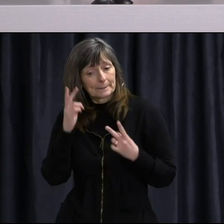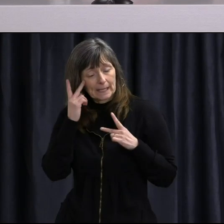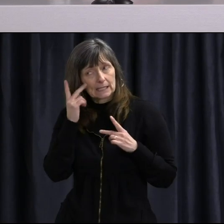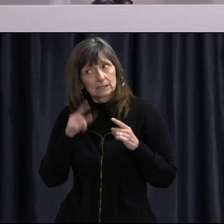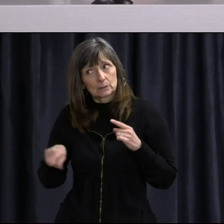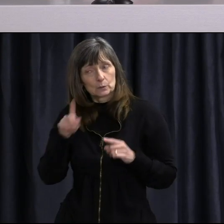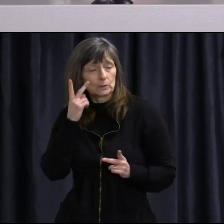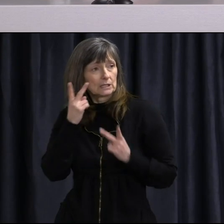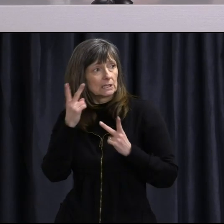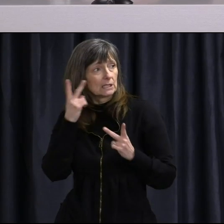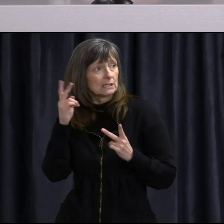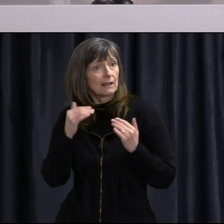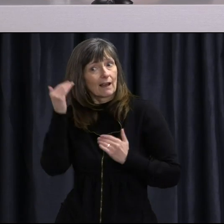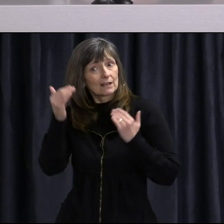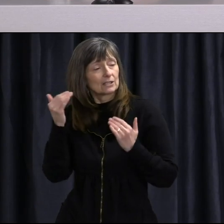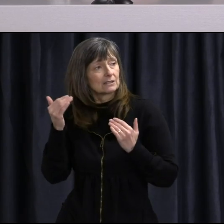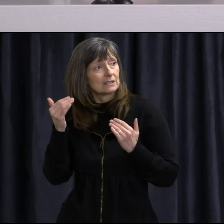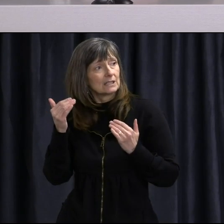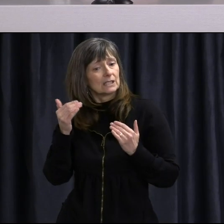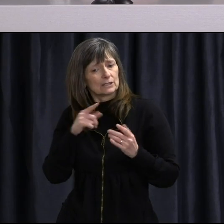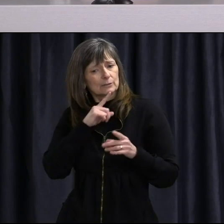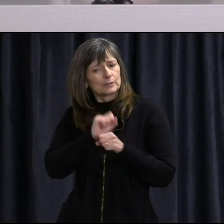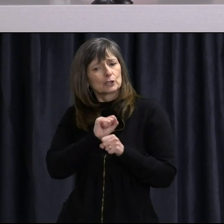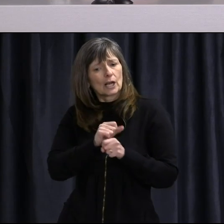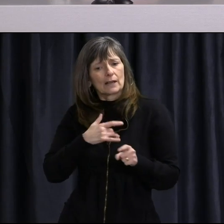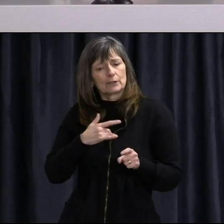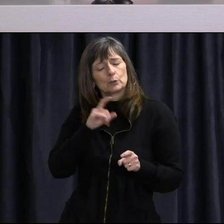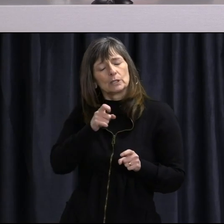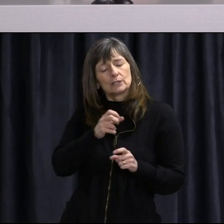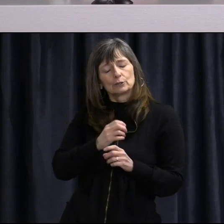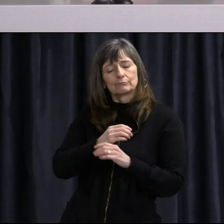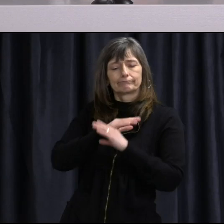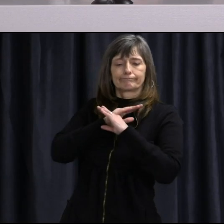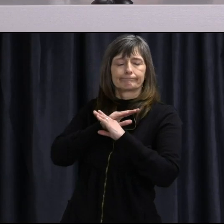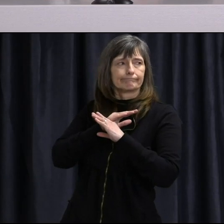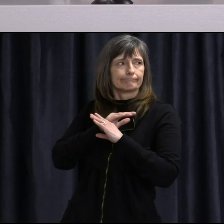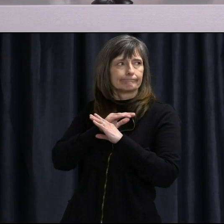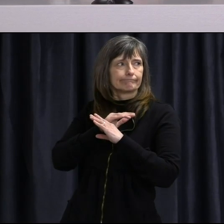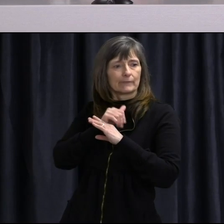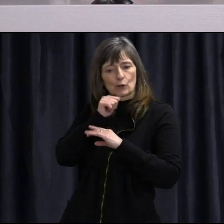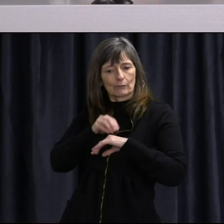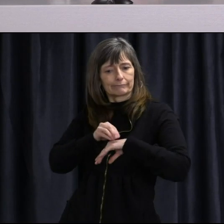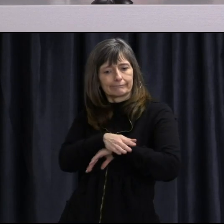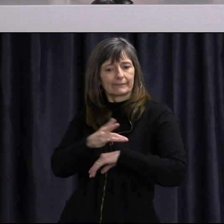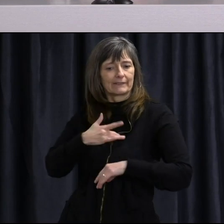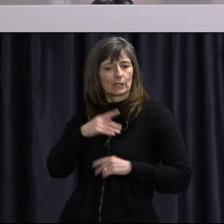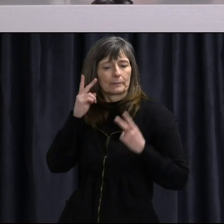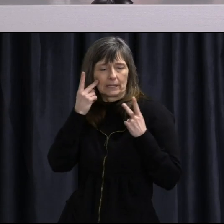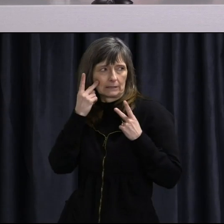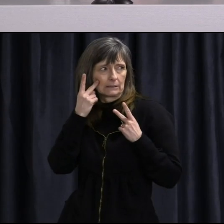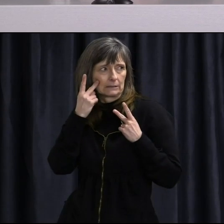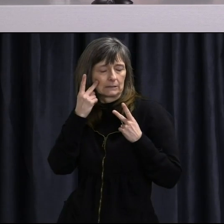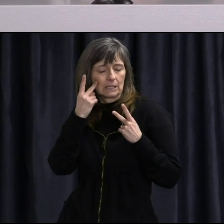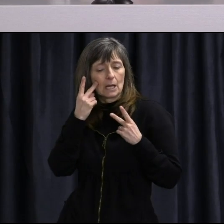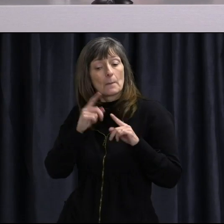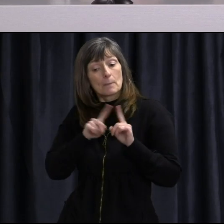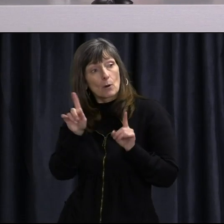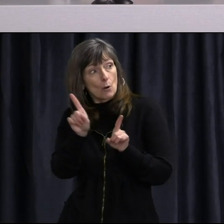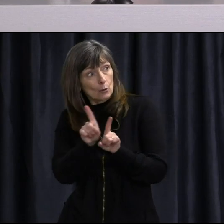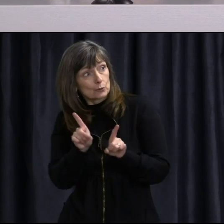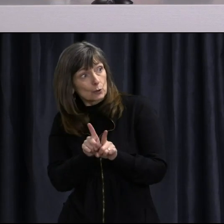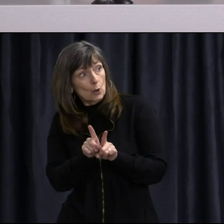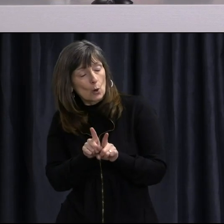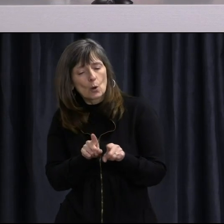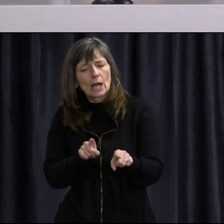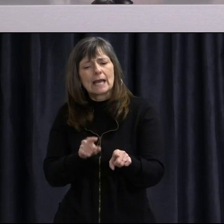panic. And I think it's helpful to insulate them to some of that, but explain to them the necessity of,